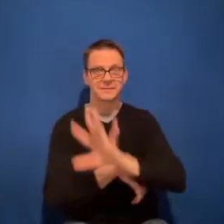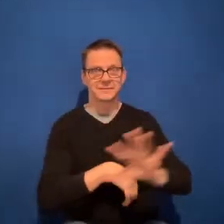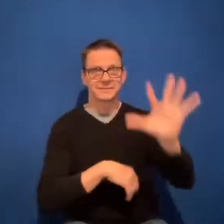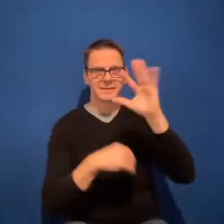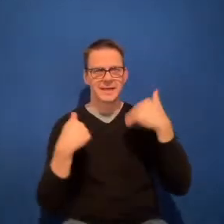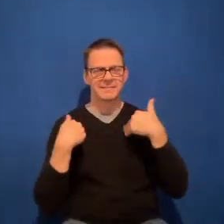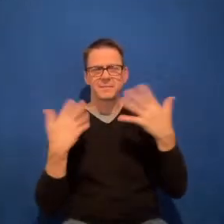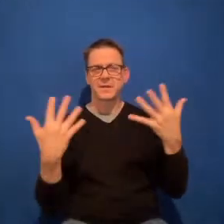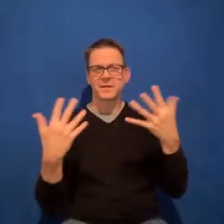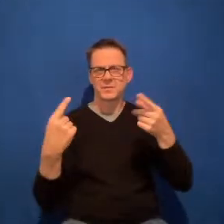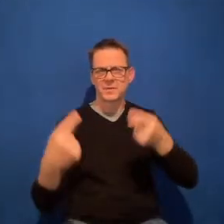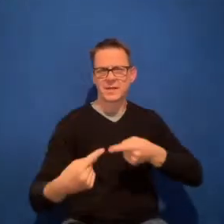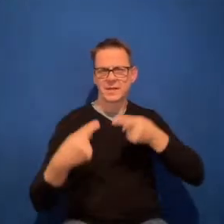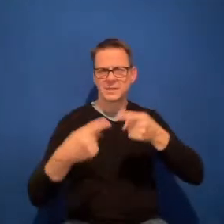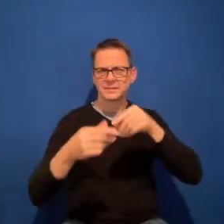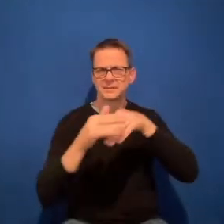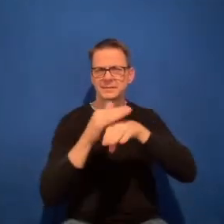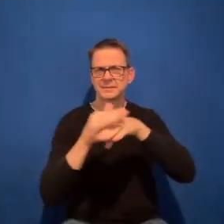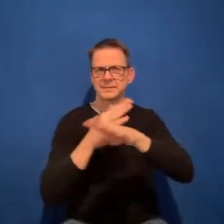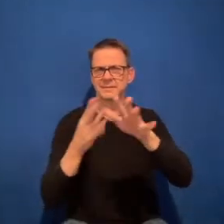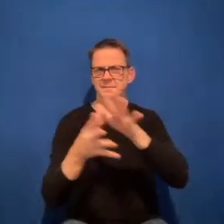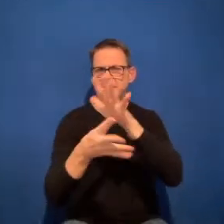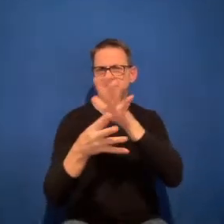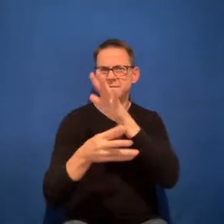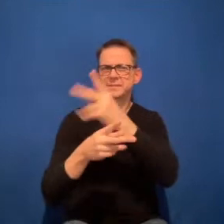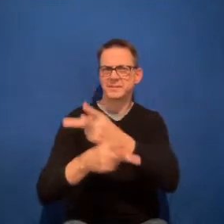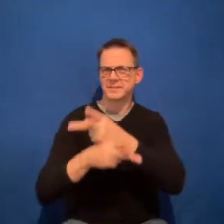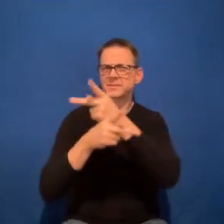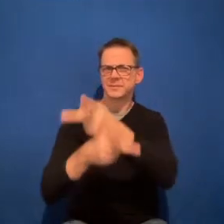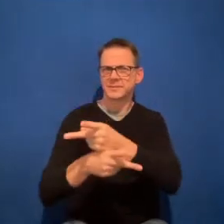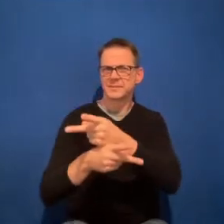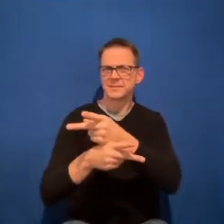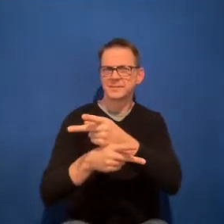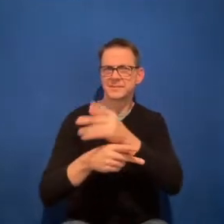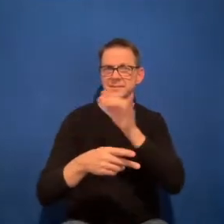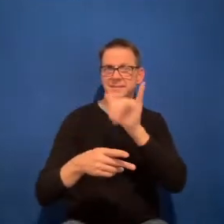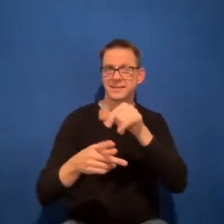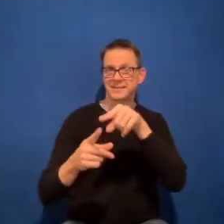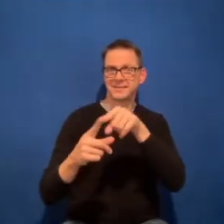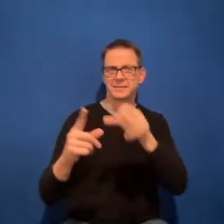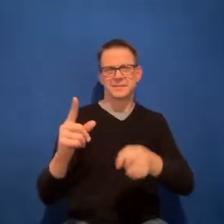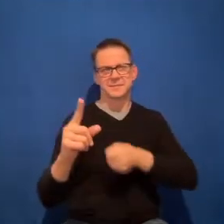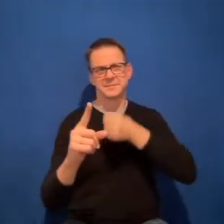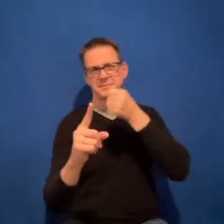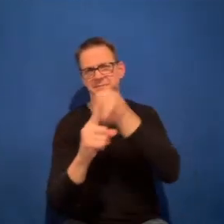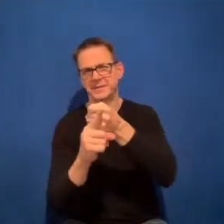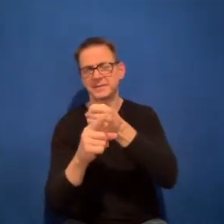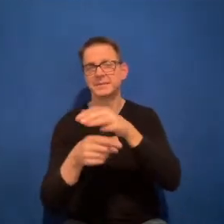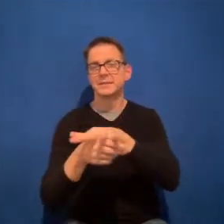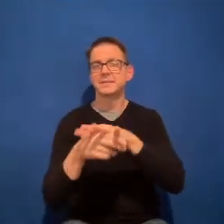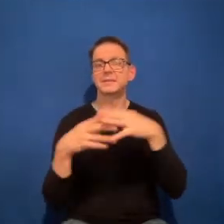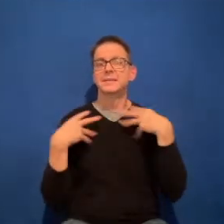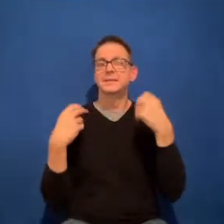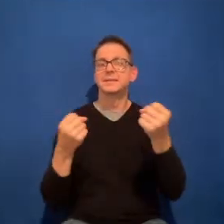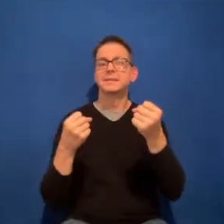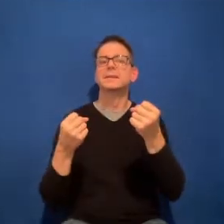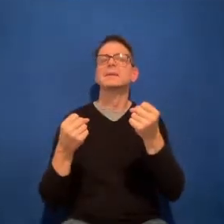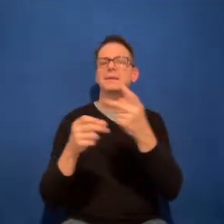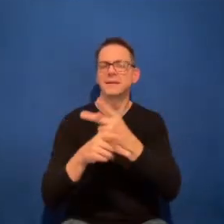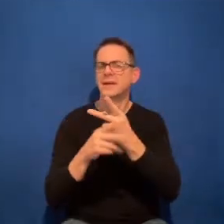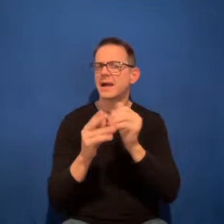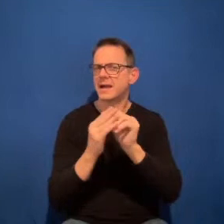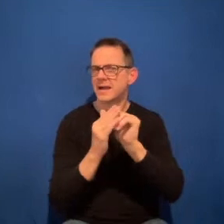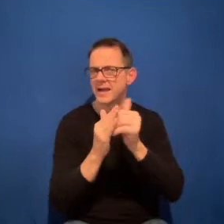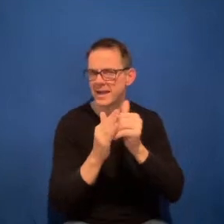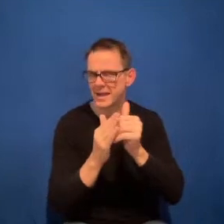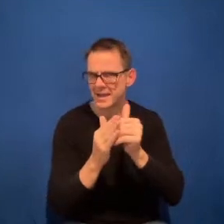issues accessing primary care and what the impact of that is on our healthcare when we start talking